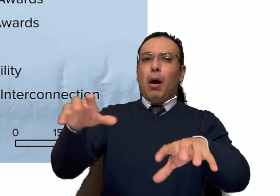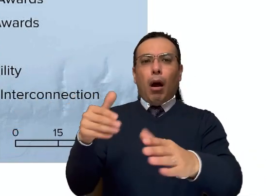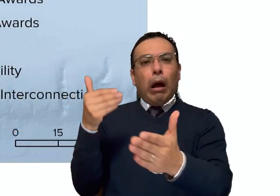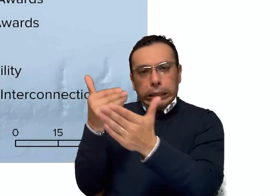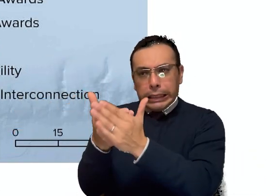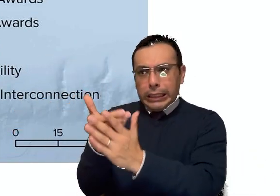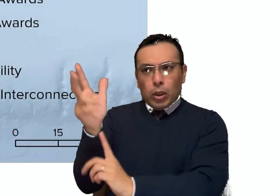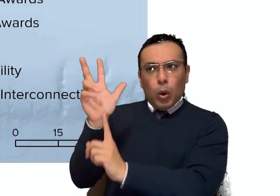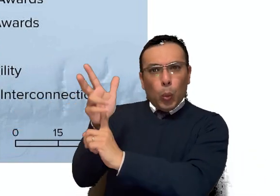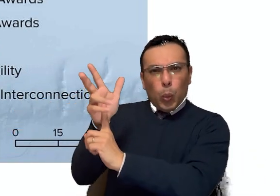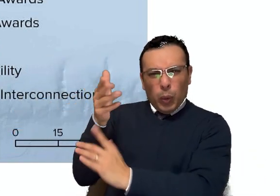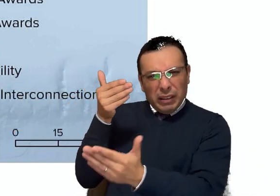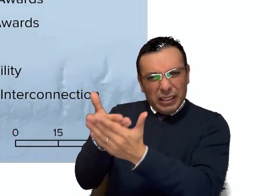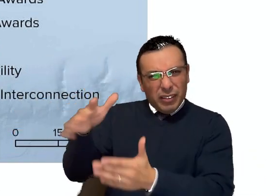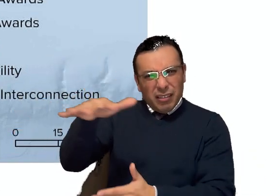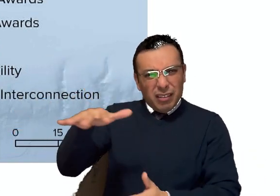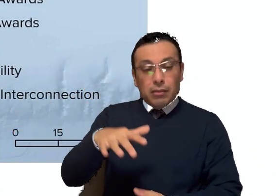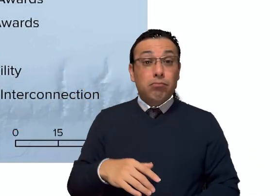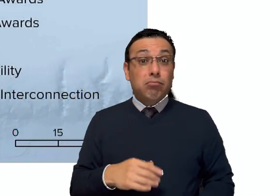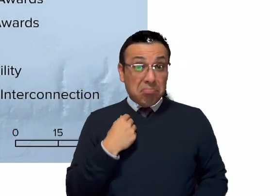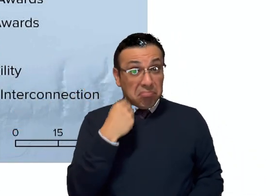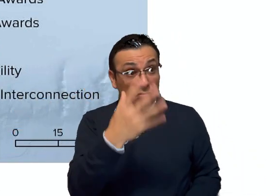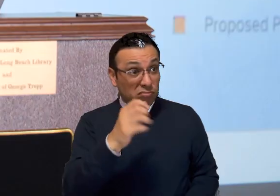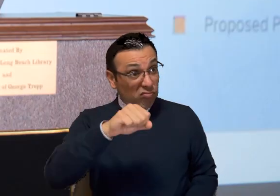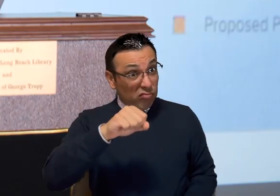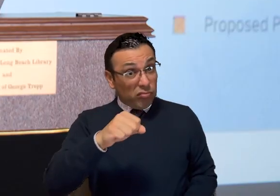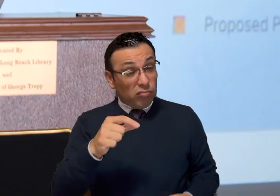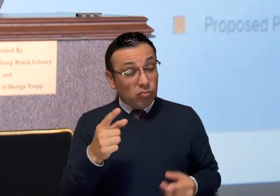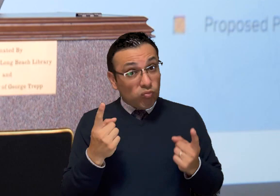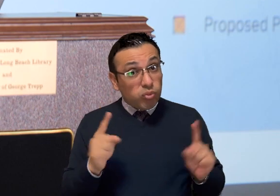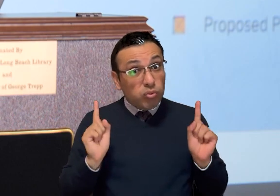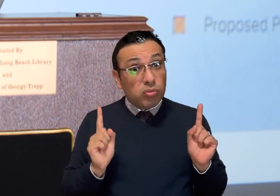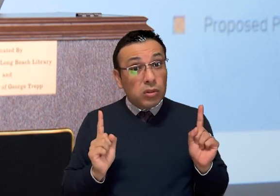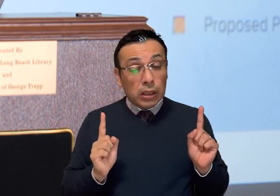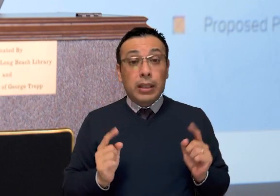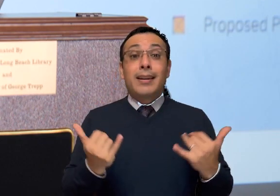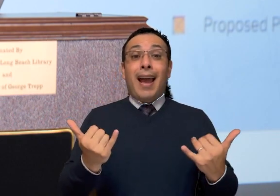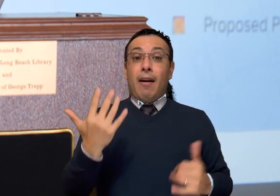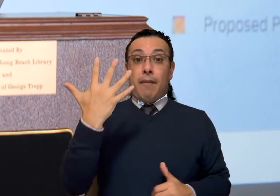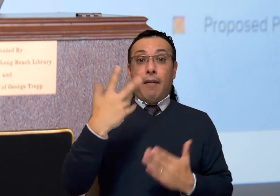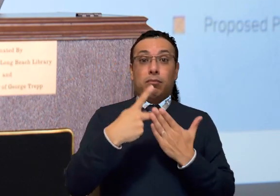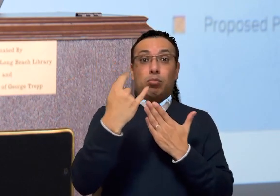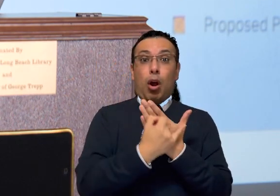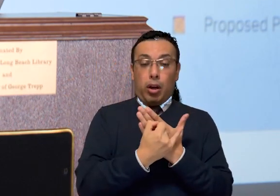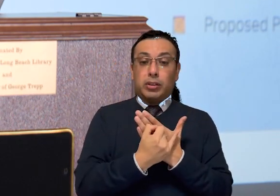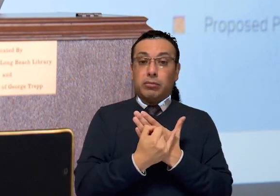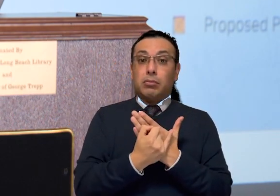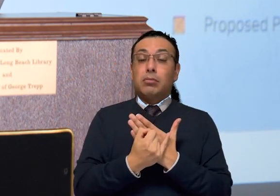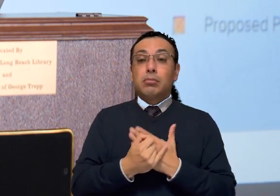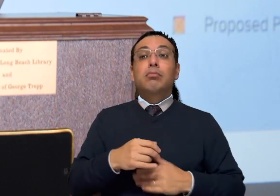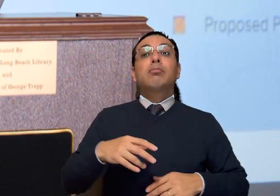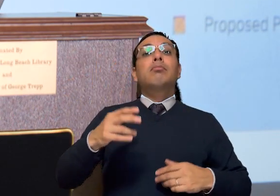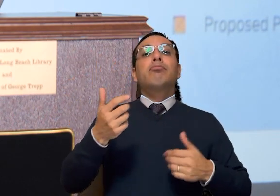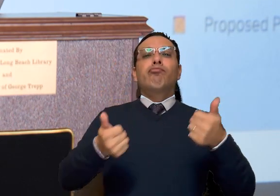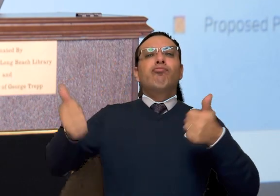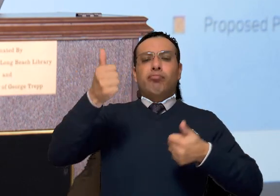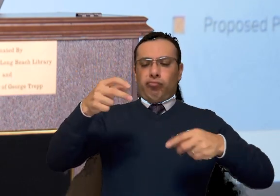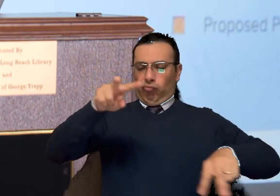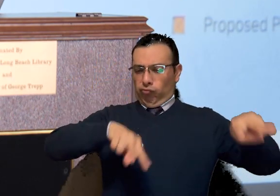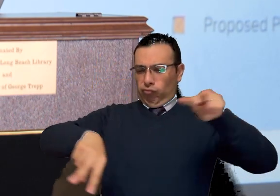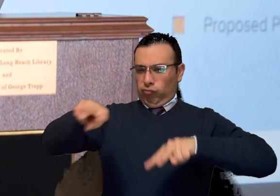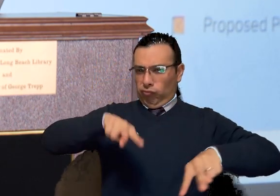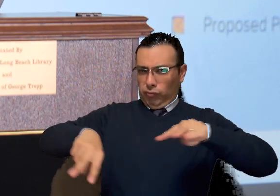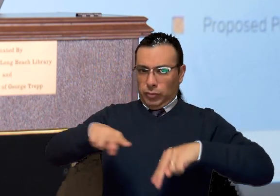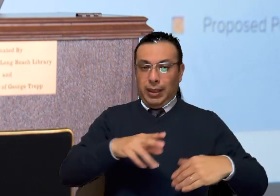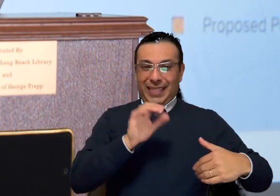Southampton? And I said, actually, that's what they're doing. We have 5 projects right now that are going through the regulatory process. They're each at